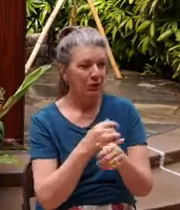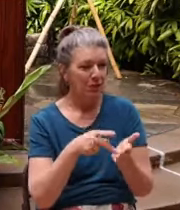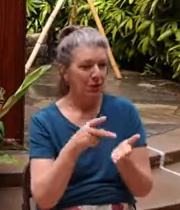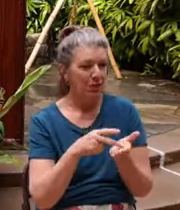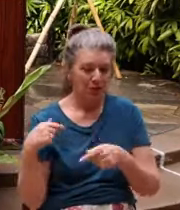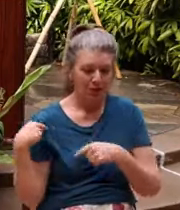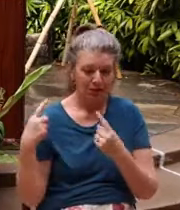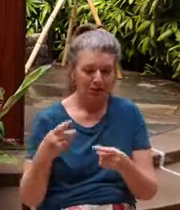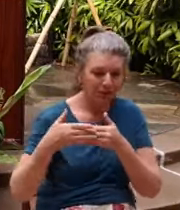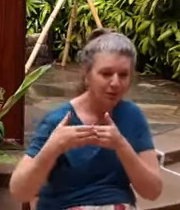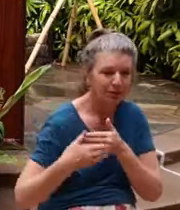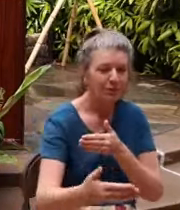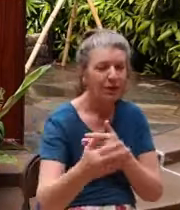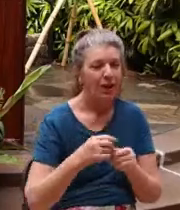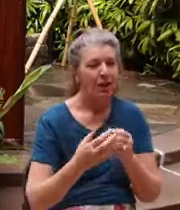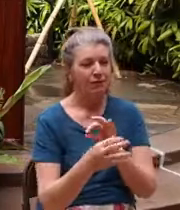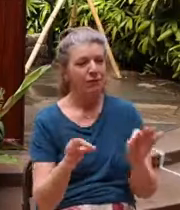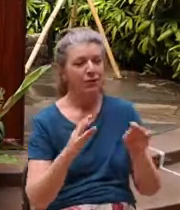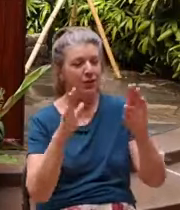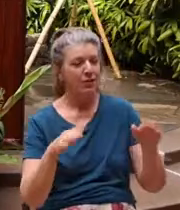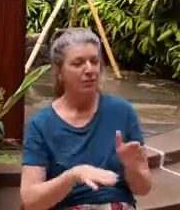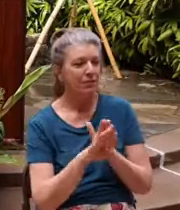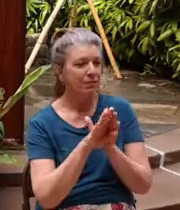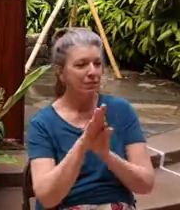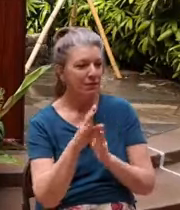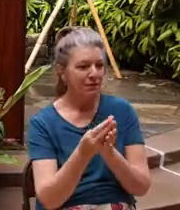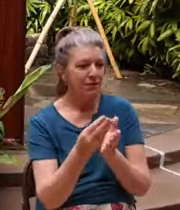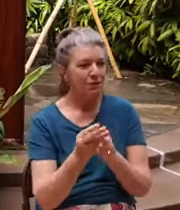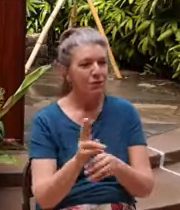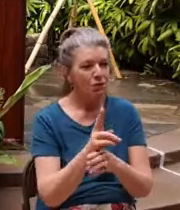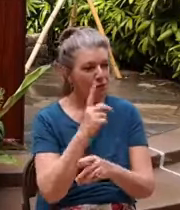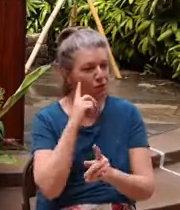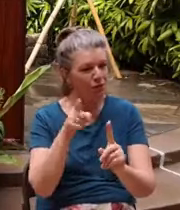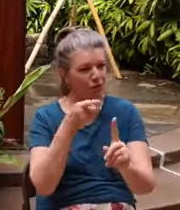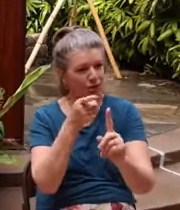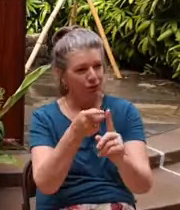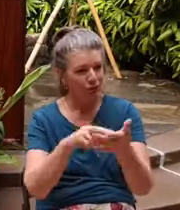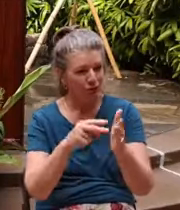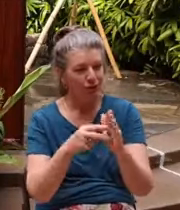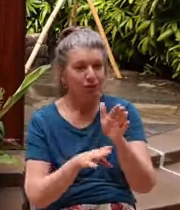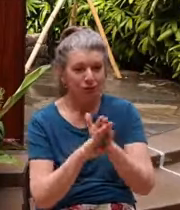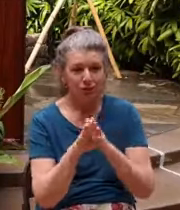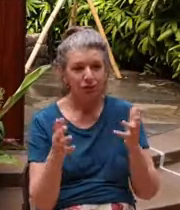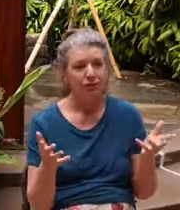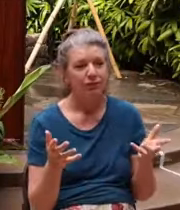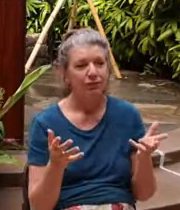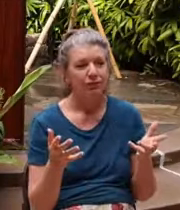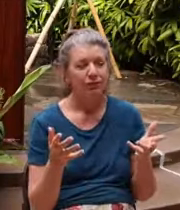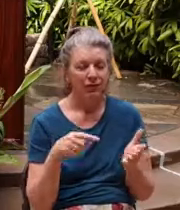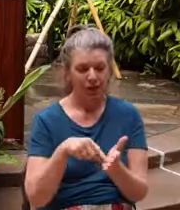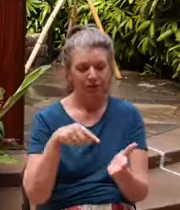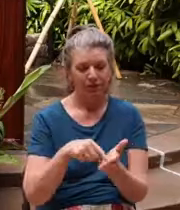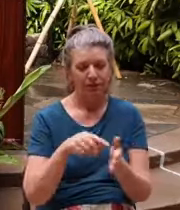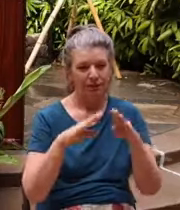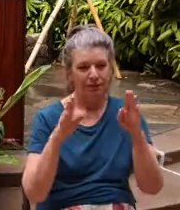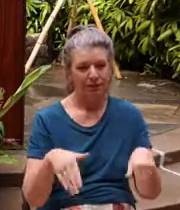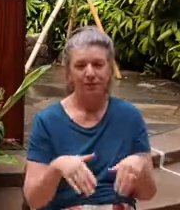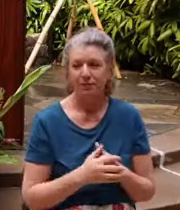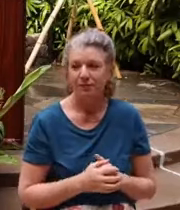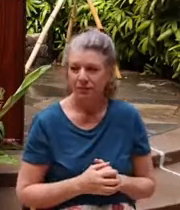our housing development fund to be used as intended to develop affordable housing.